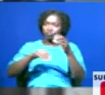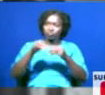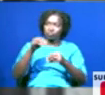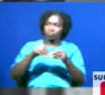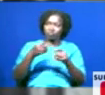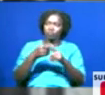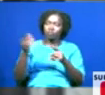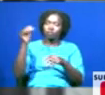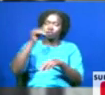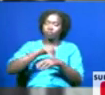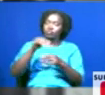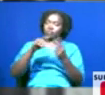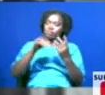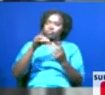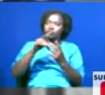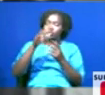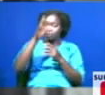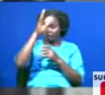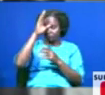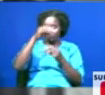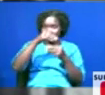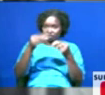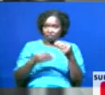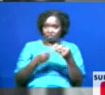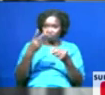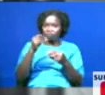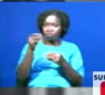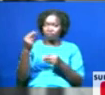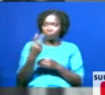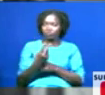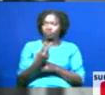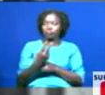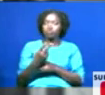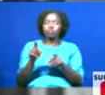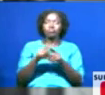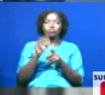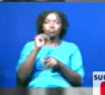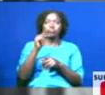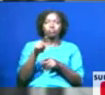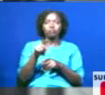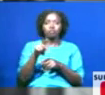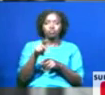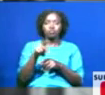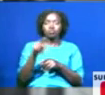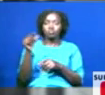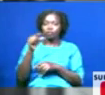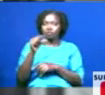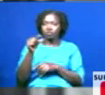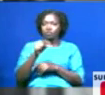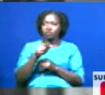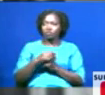be re-elected on a KANU ticket in 2002 as Member of Parliament for Githunguri.